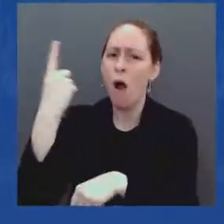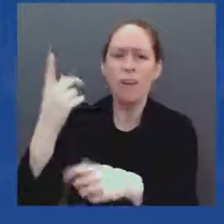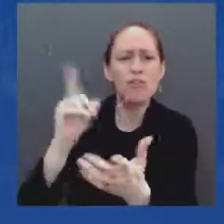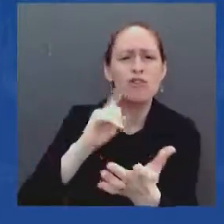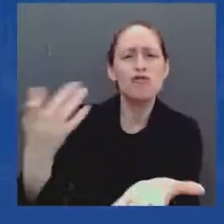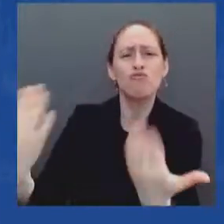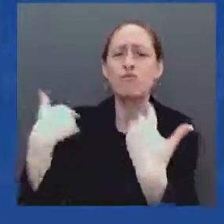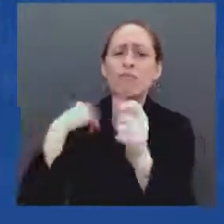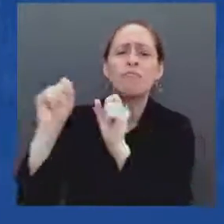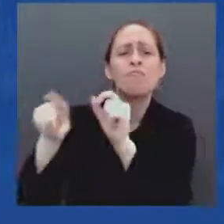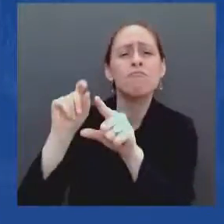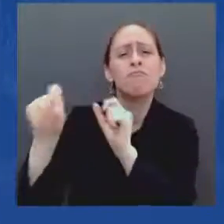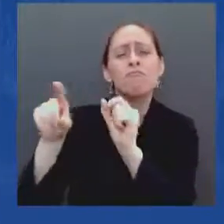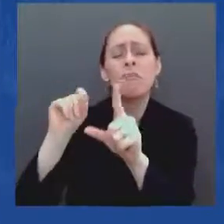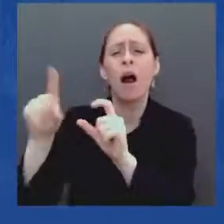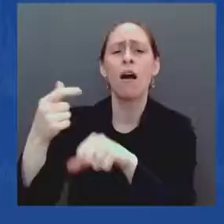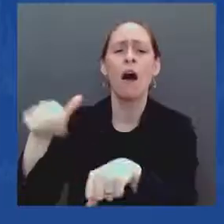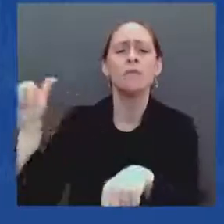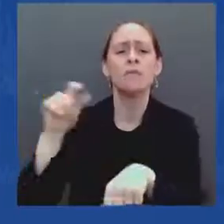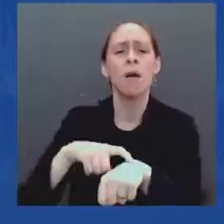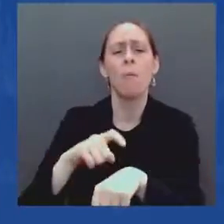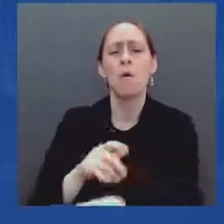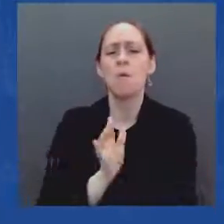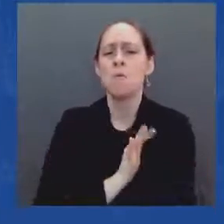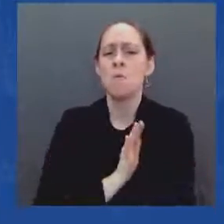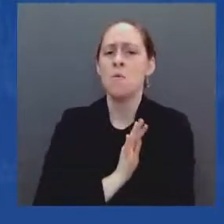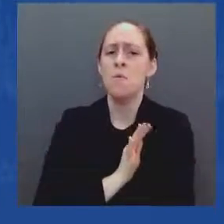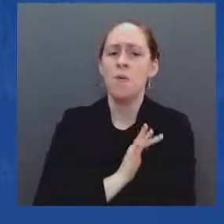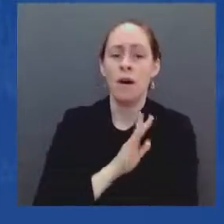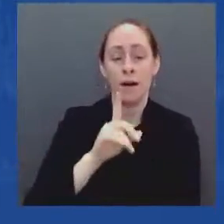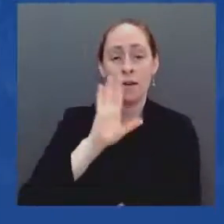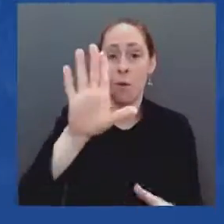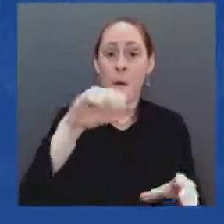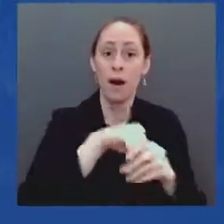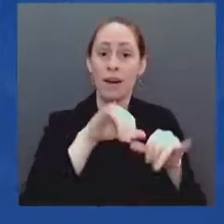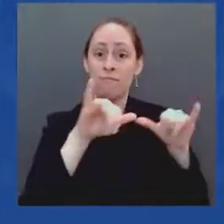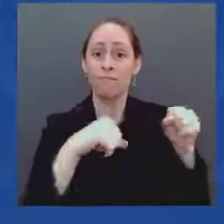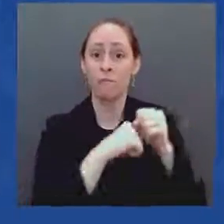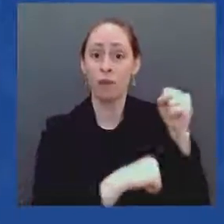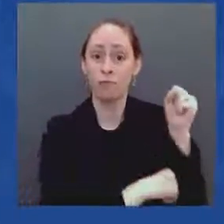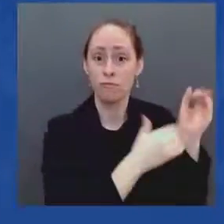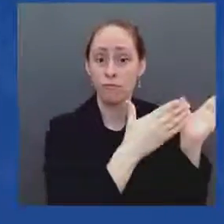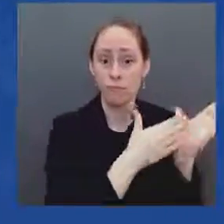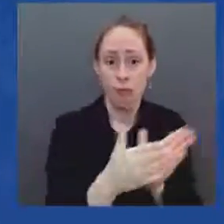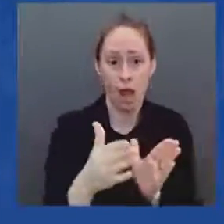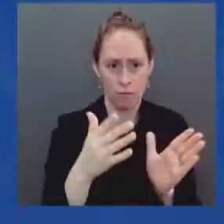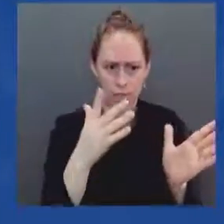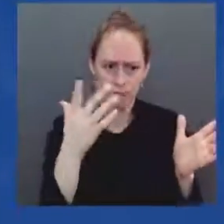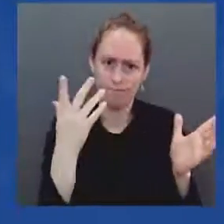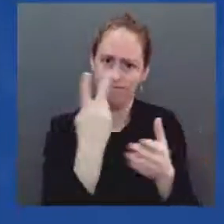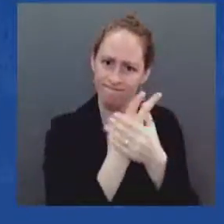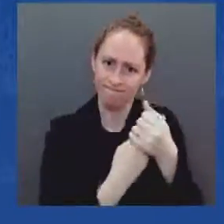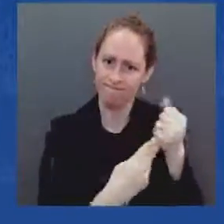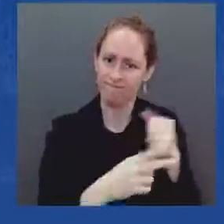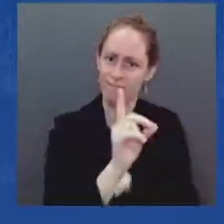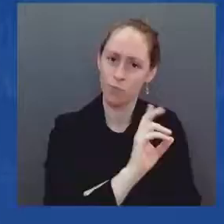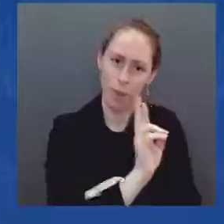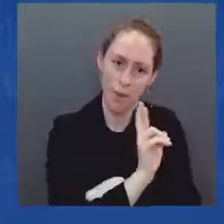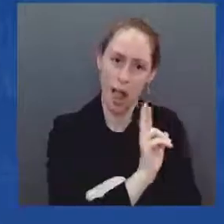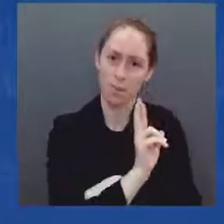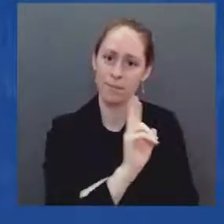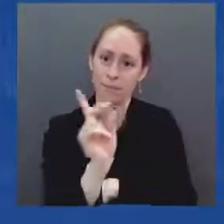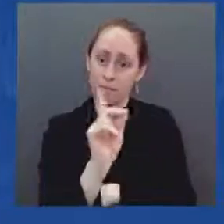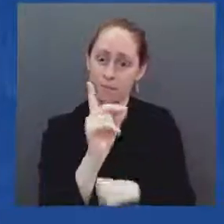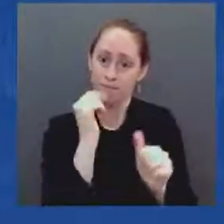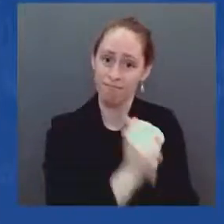we want flexibility, so send us the money, give us flexibility, we will spend it, and you